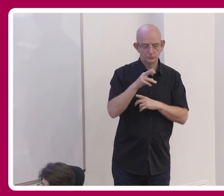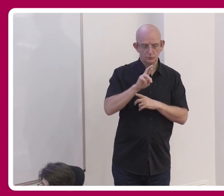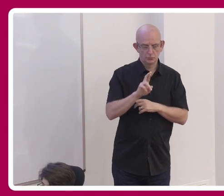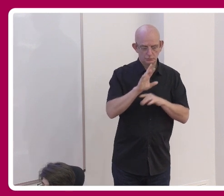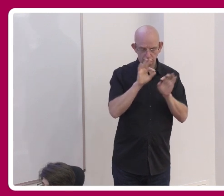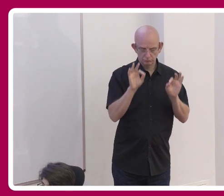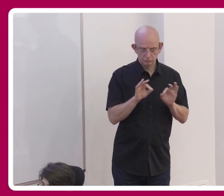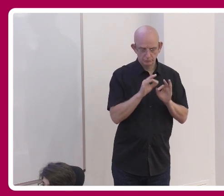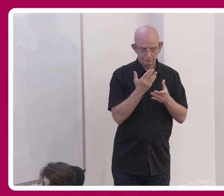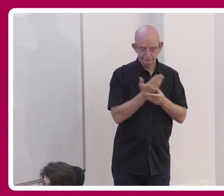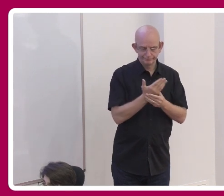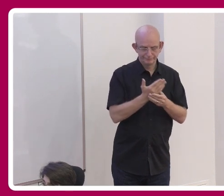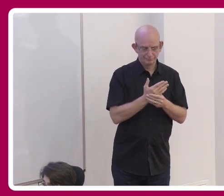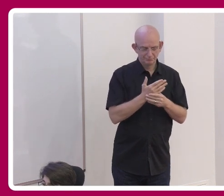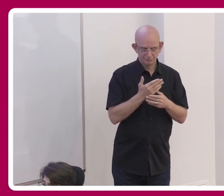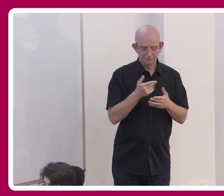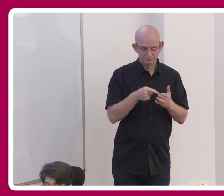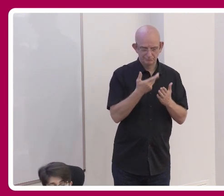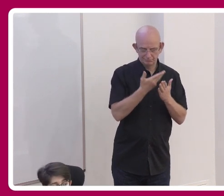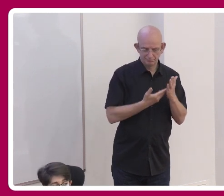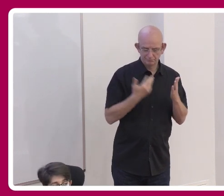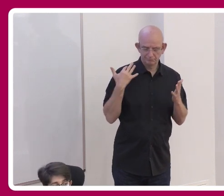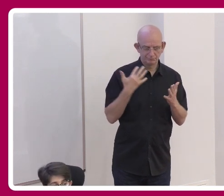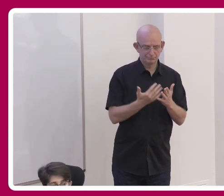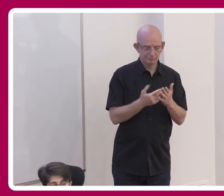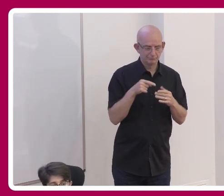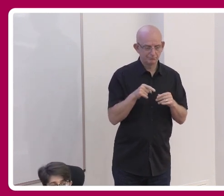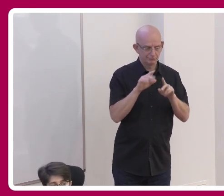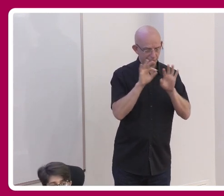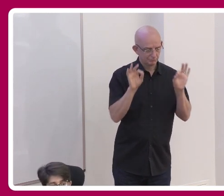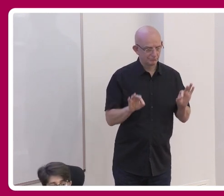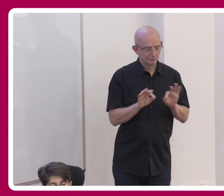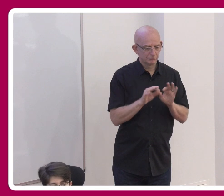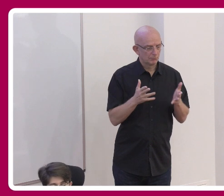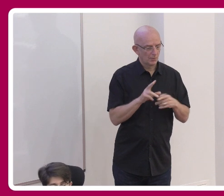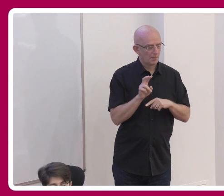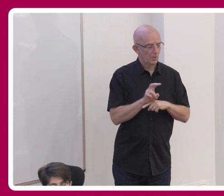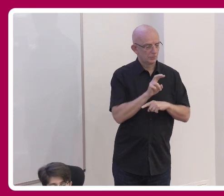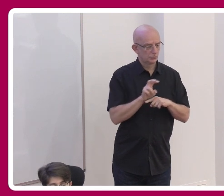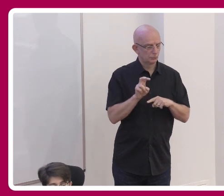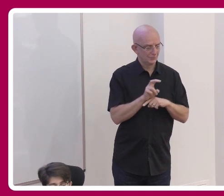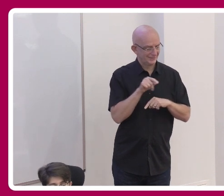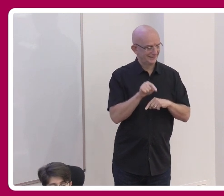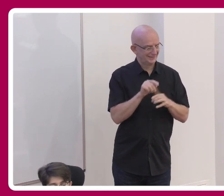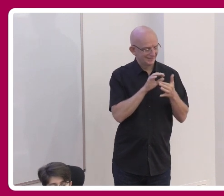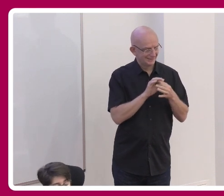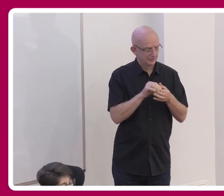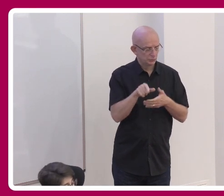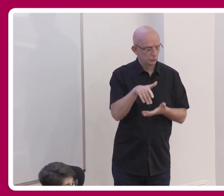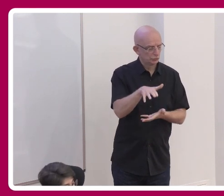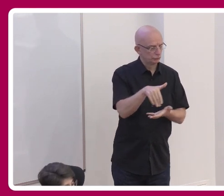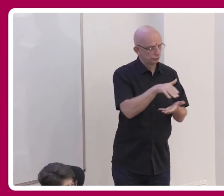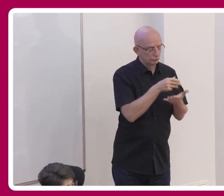information analysis, documentation and reporting, and then you take corrective action and follow-up. So kind